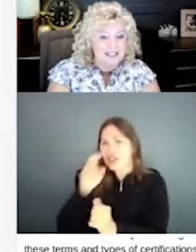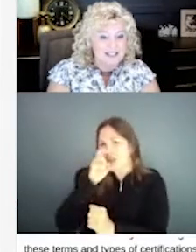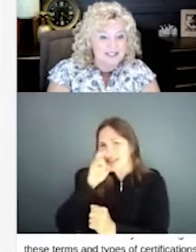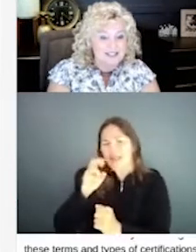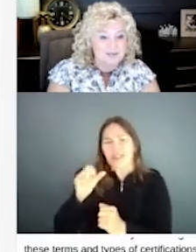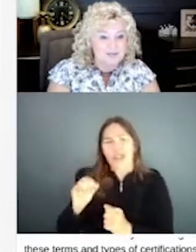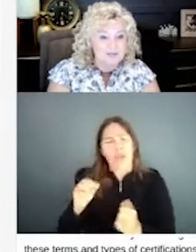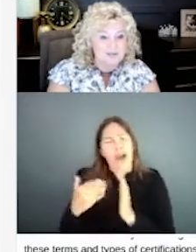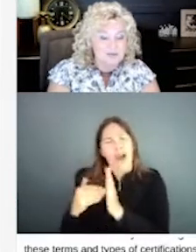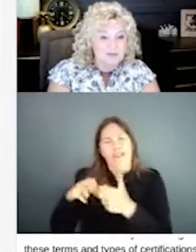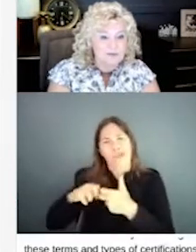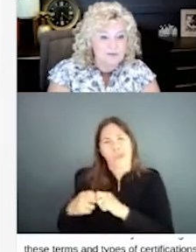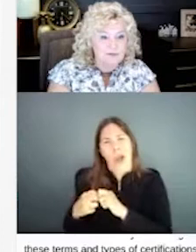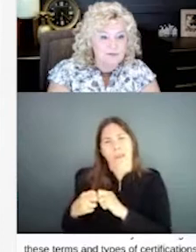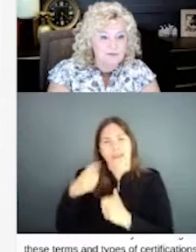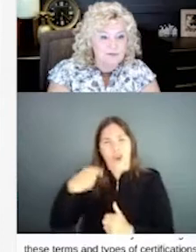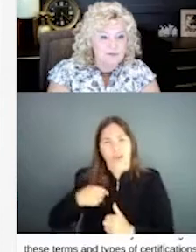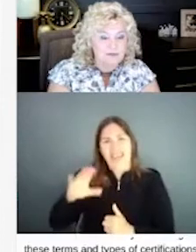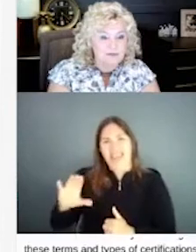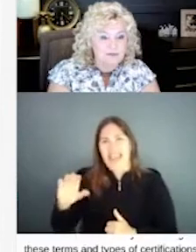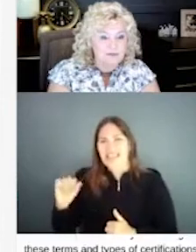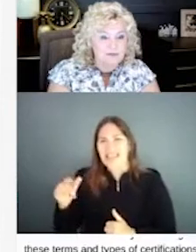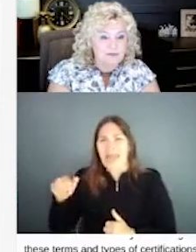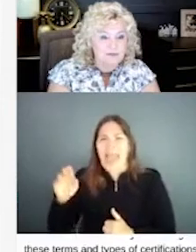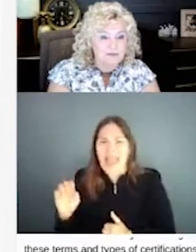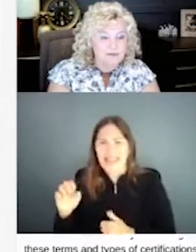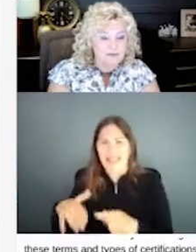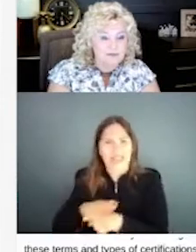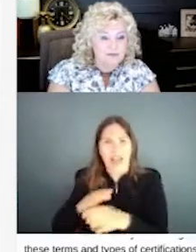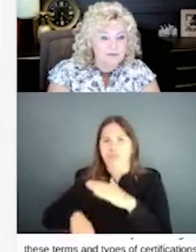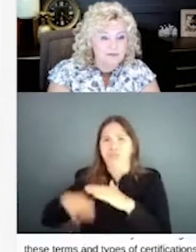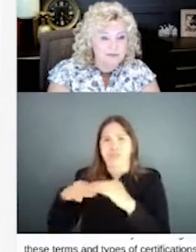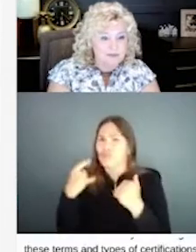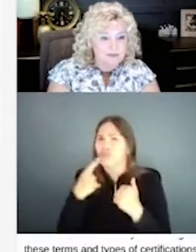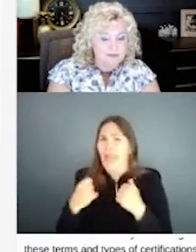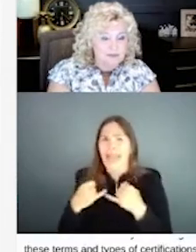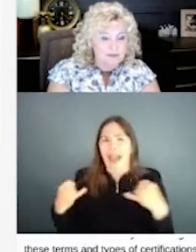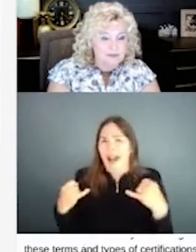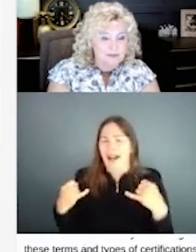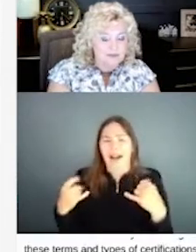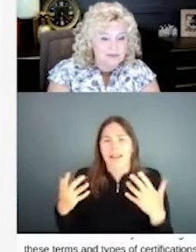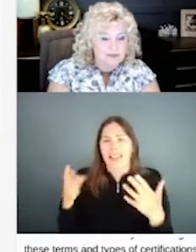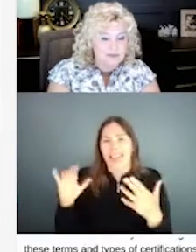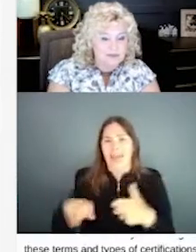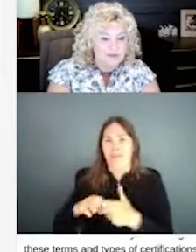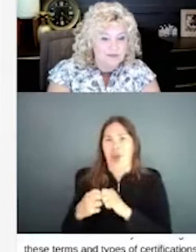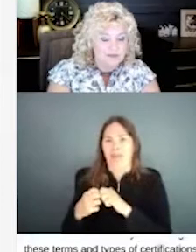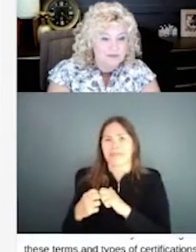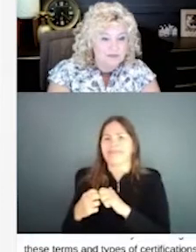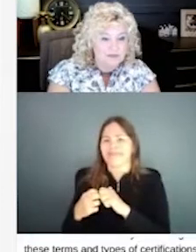the problem is their space is filled, it's redlined, and then that's where a lot of the problems come.